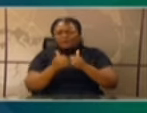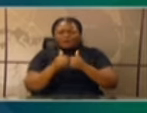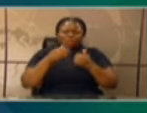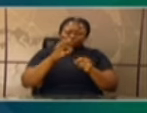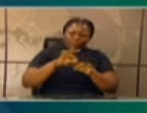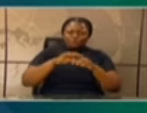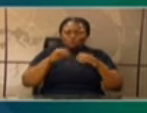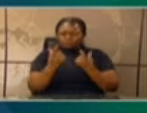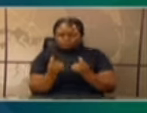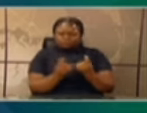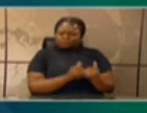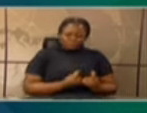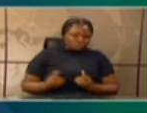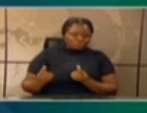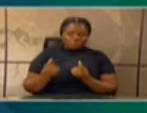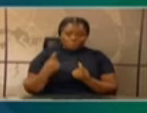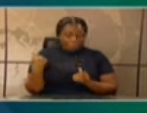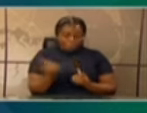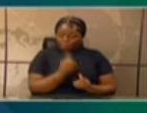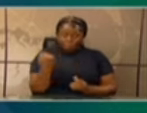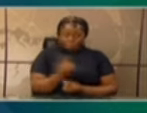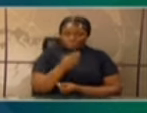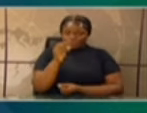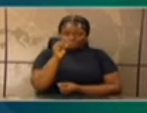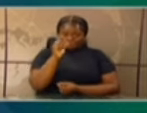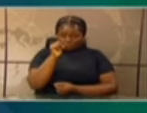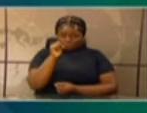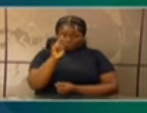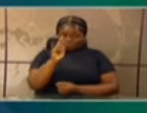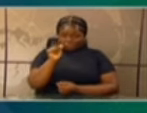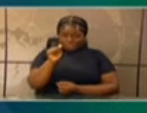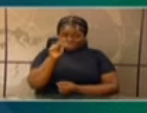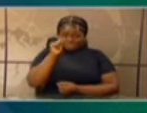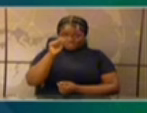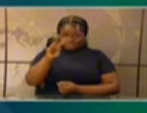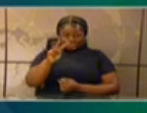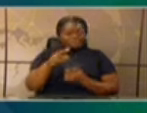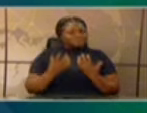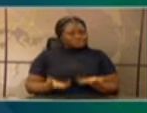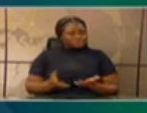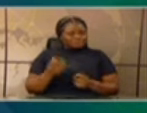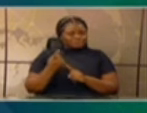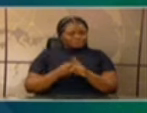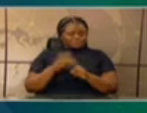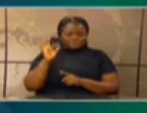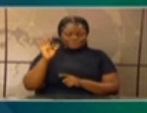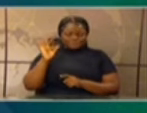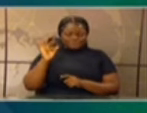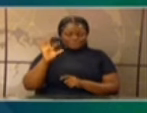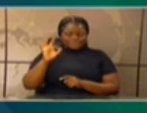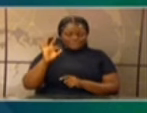comprehensive one, I heard it took from 1992. Ever